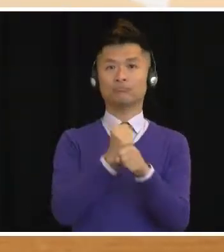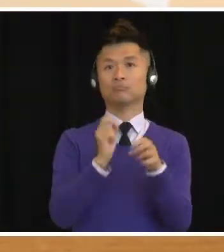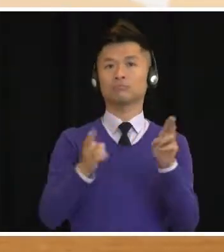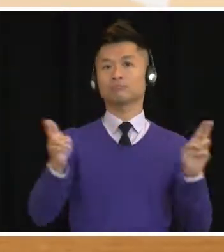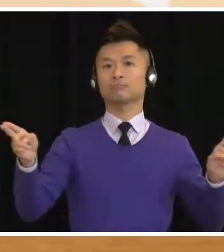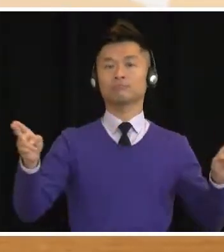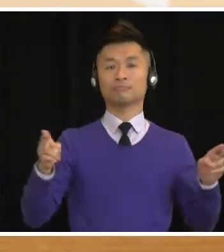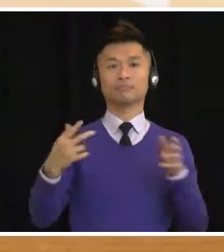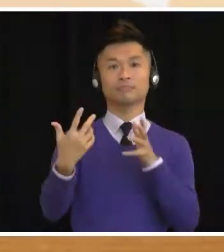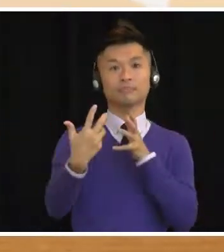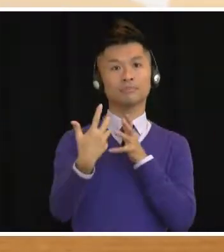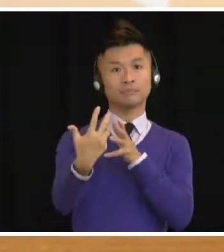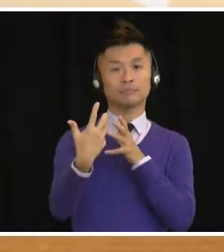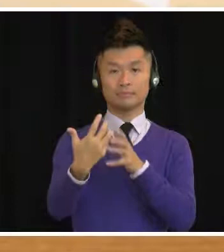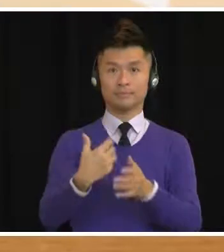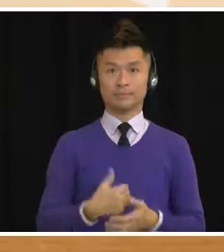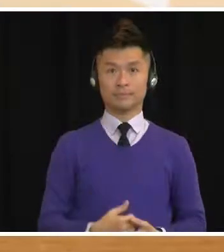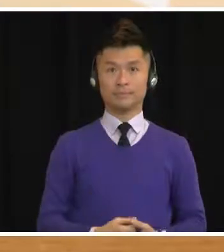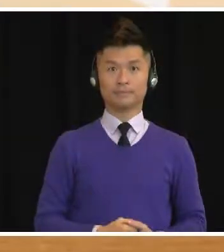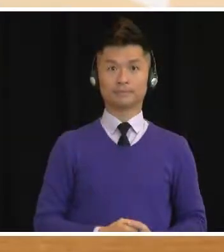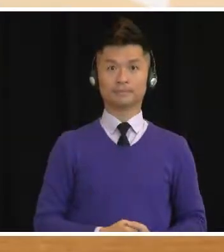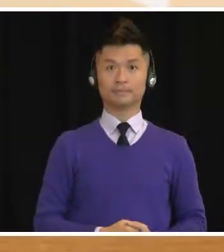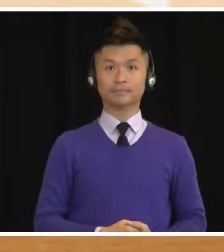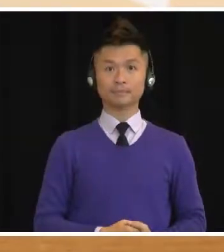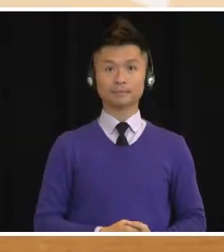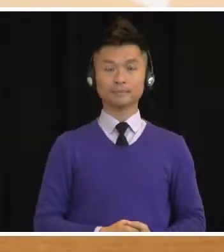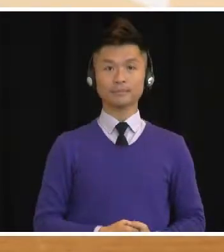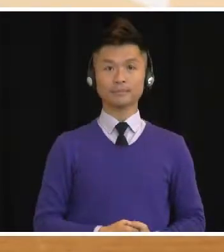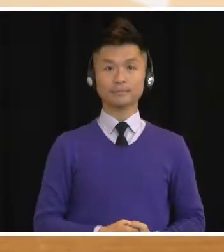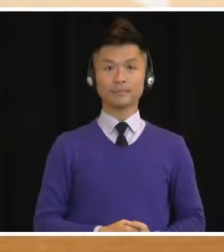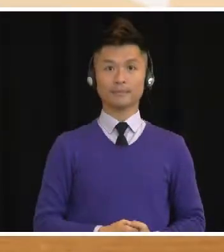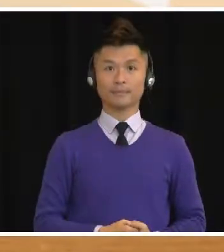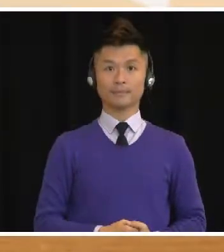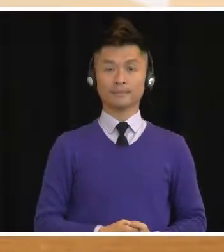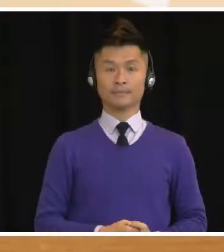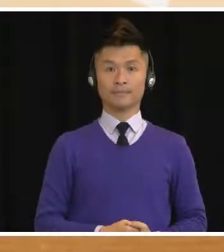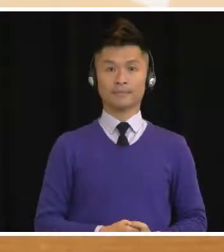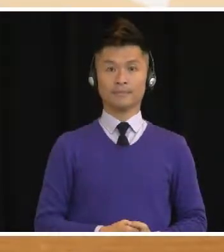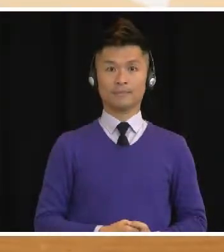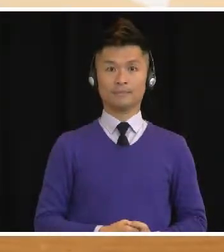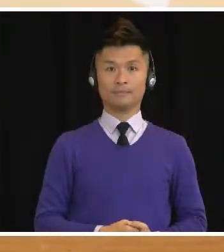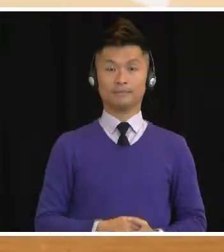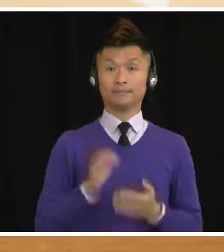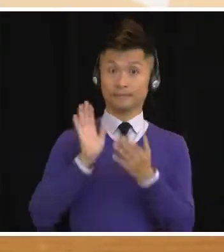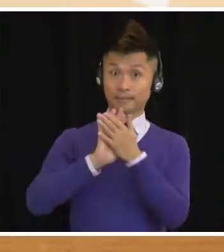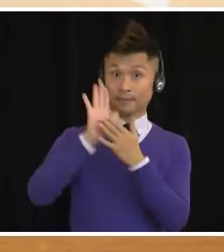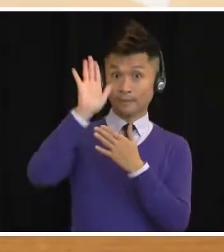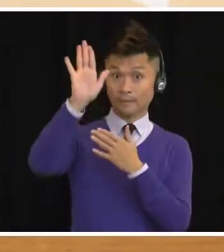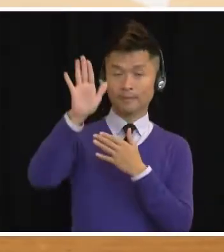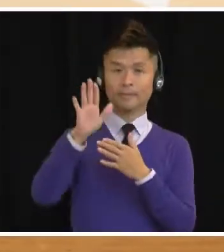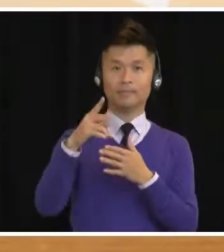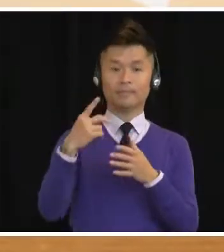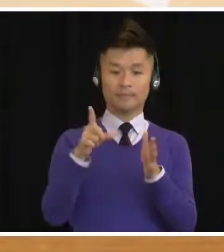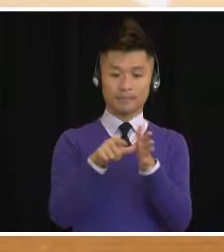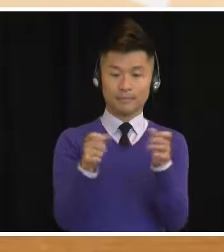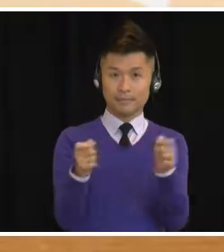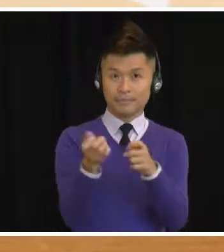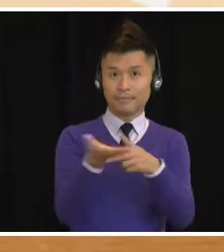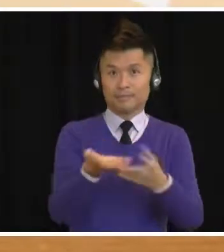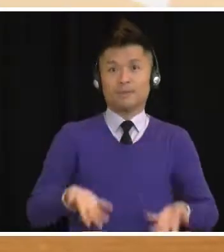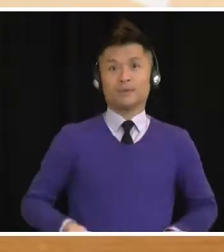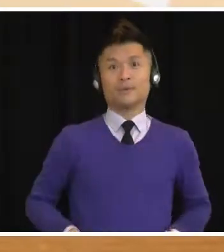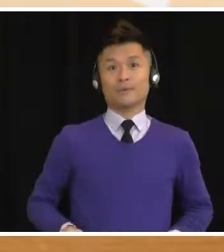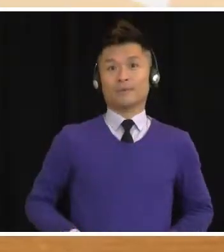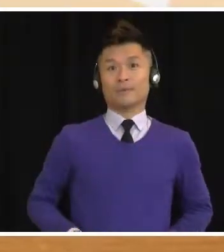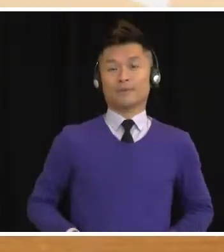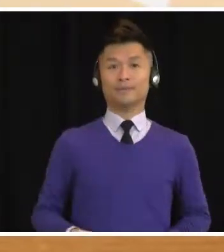Then we have a short break for the head of the delegation to assign certain